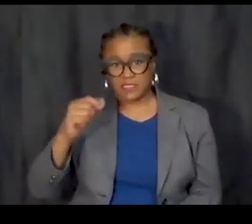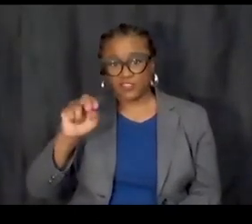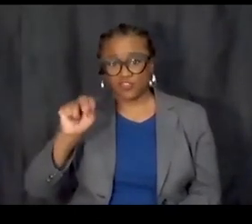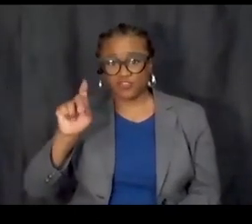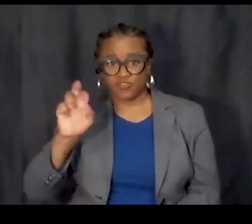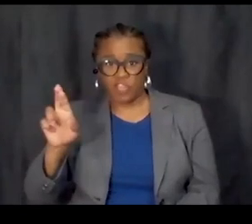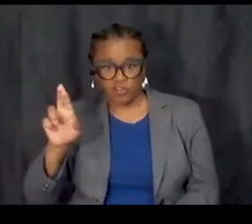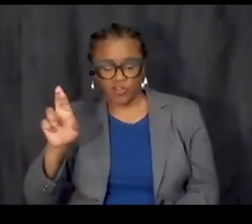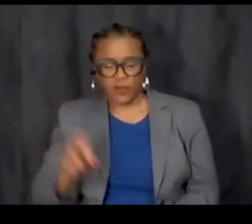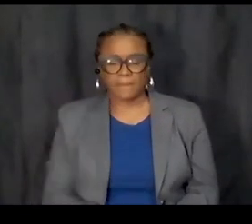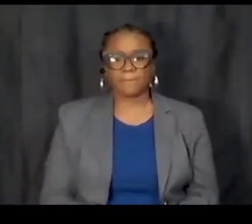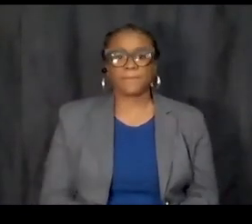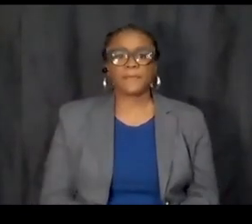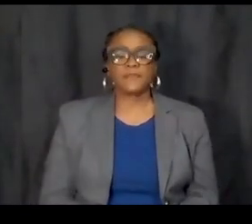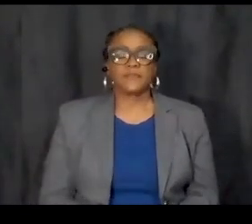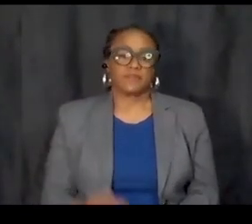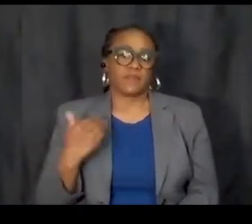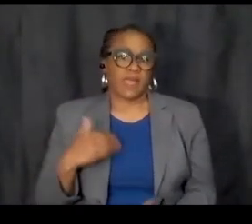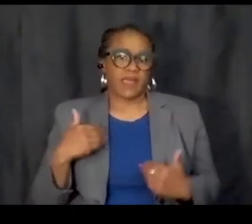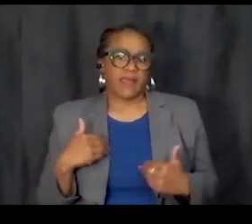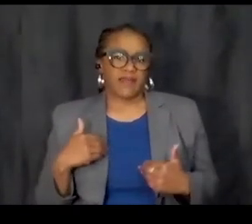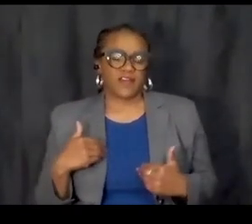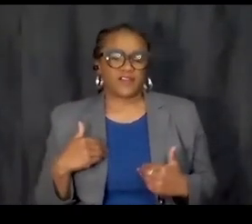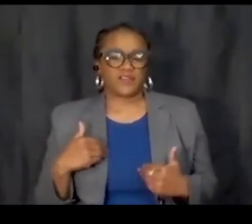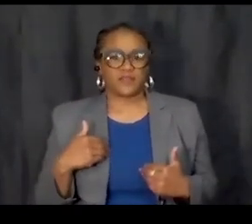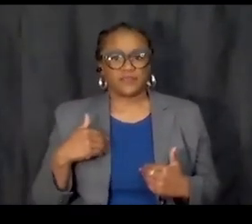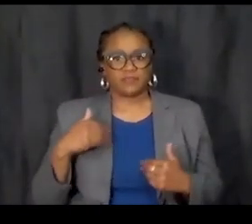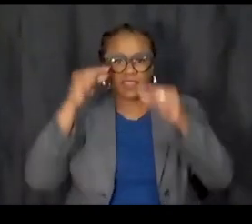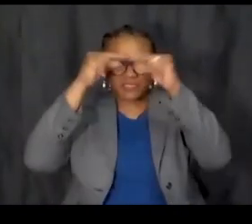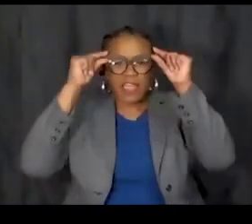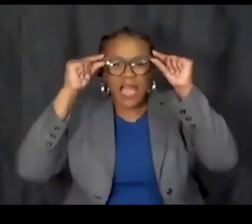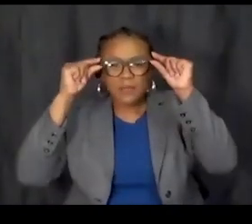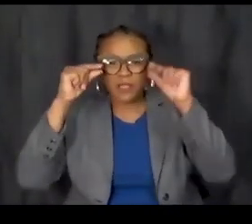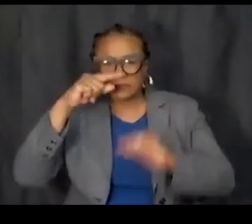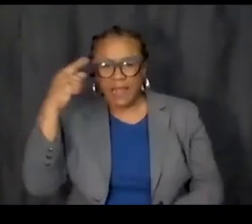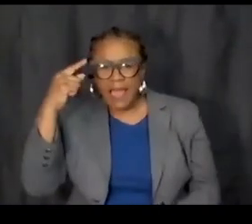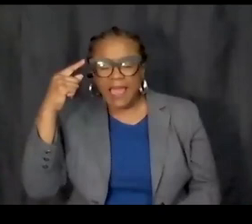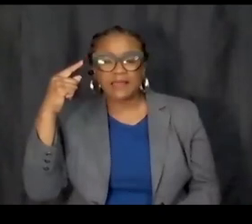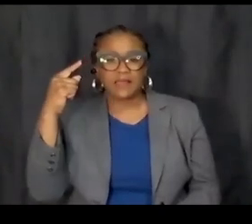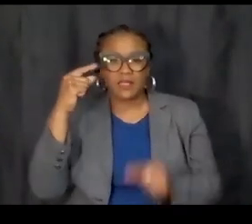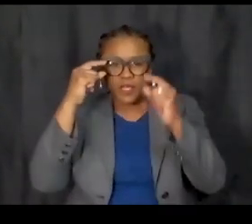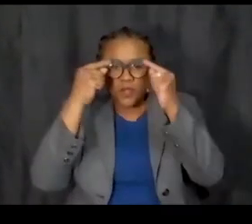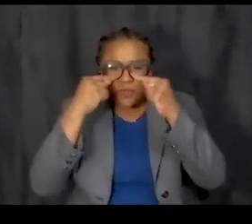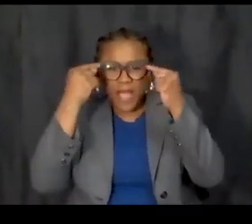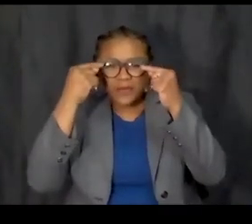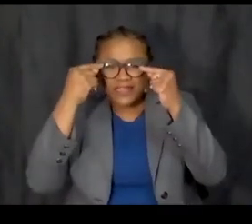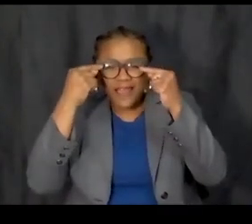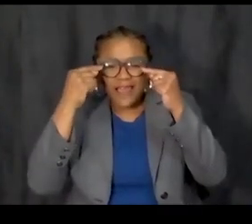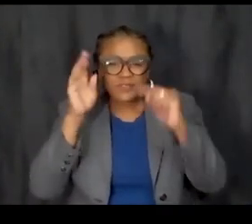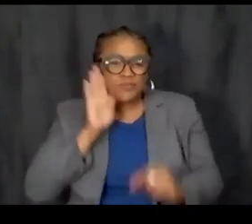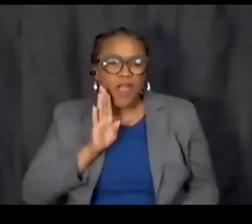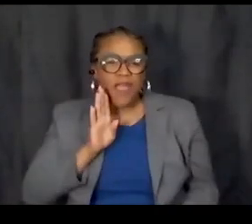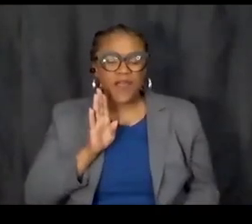man. I have a thick eyebrow, Black eyebrows, rounded brown eyes. I